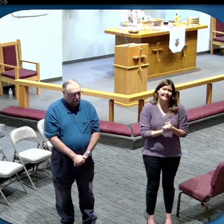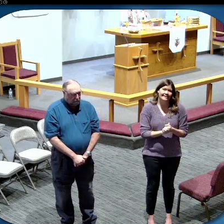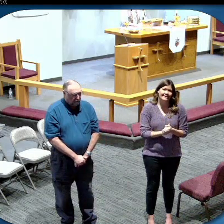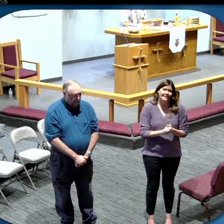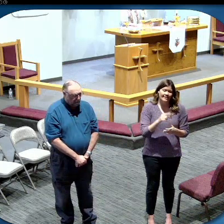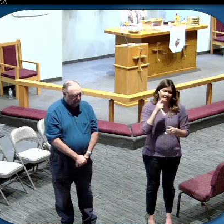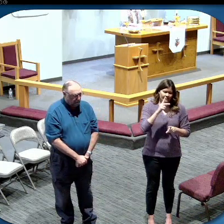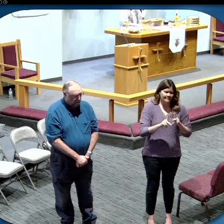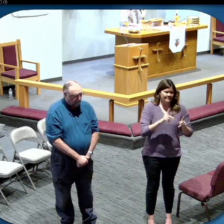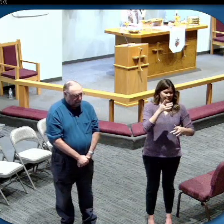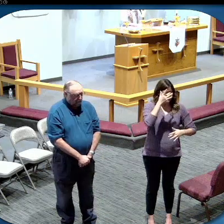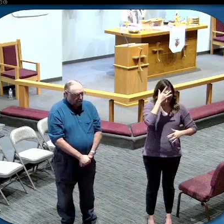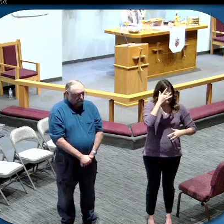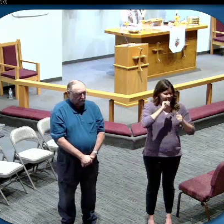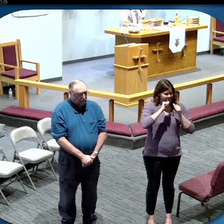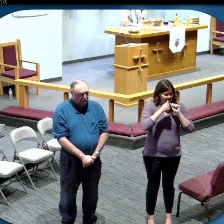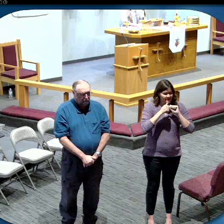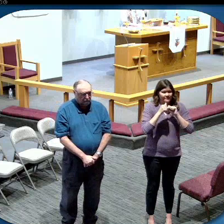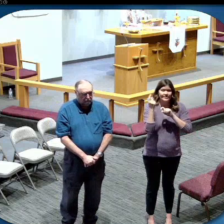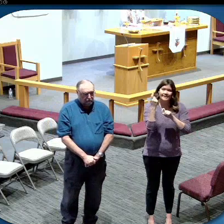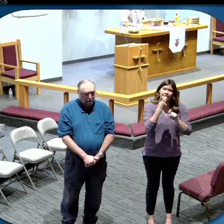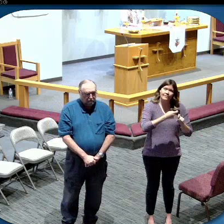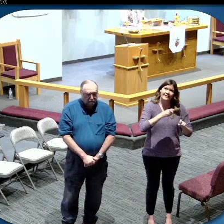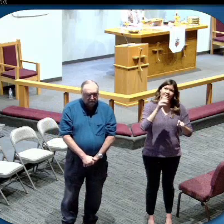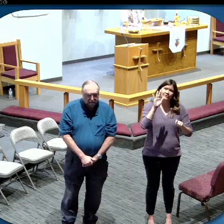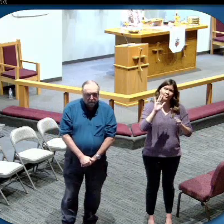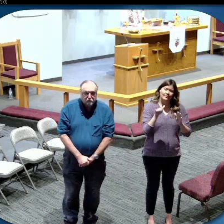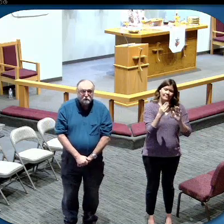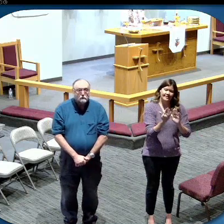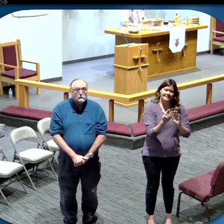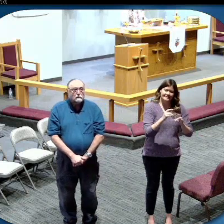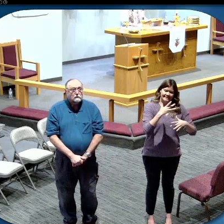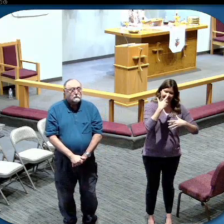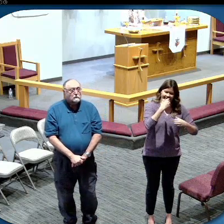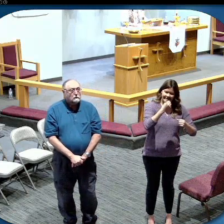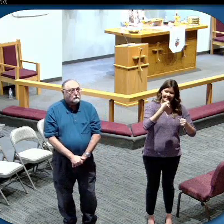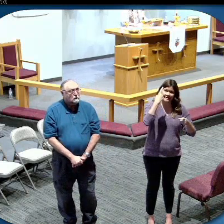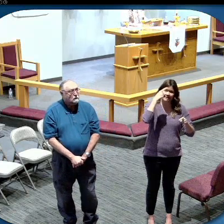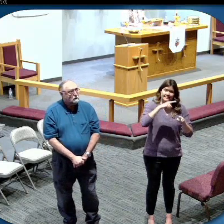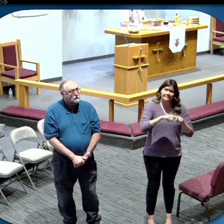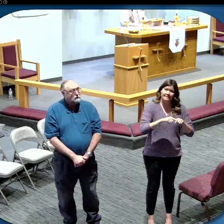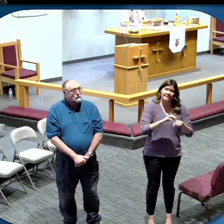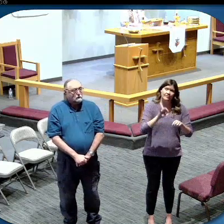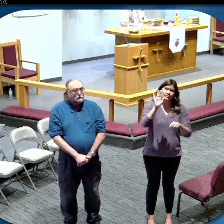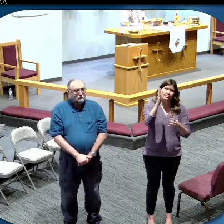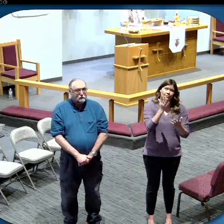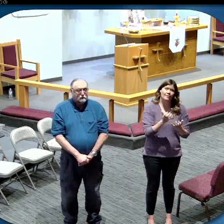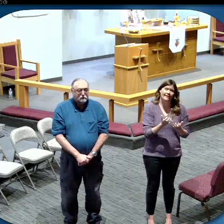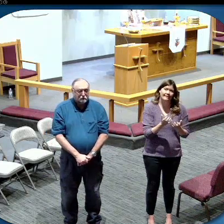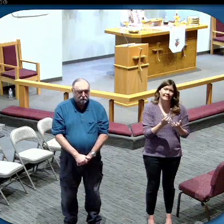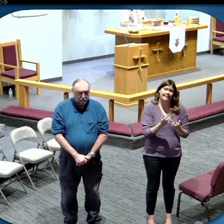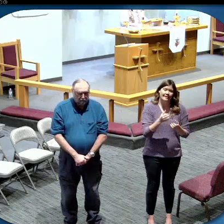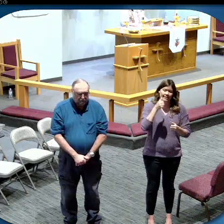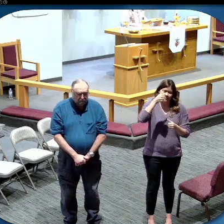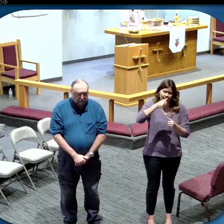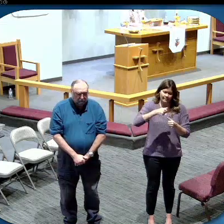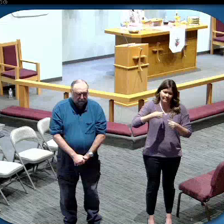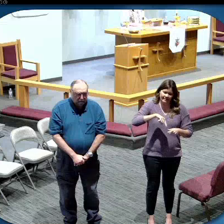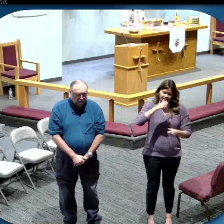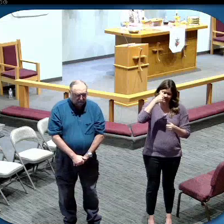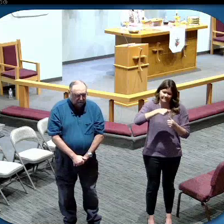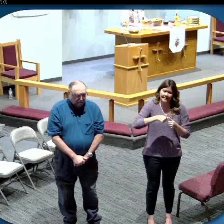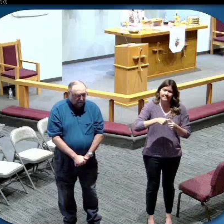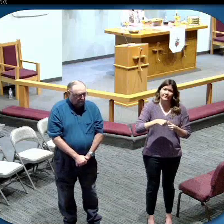For those who are sick and suffering, grant your continued presence and healing according to your will. We remember especially